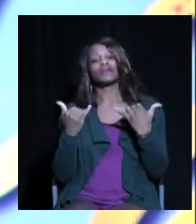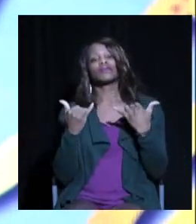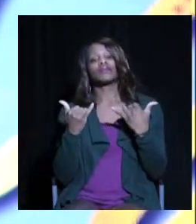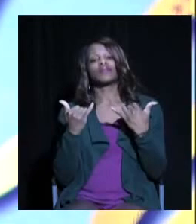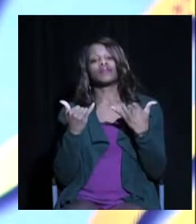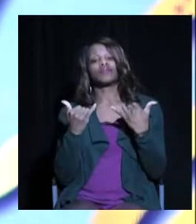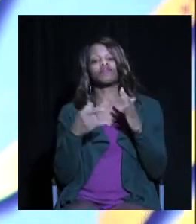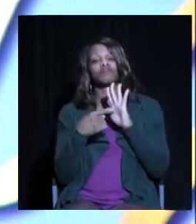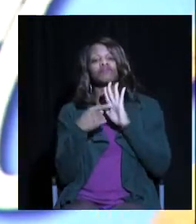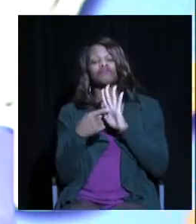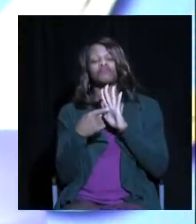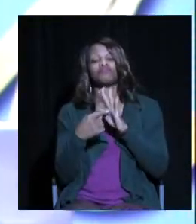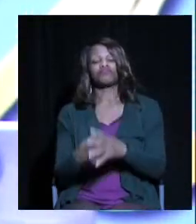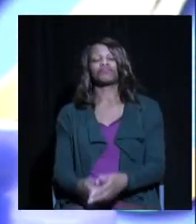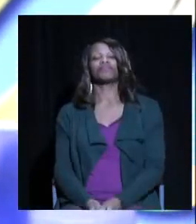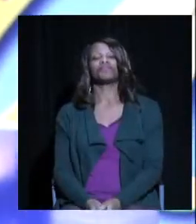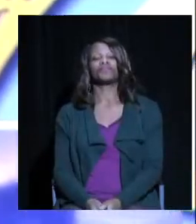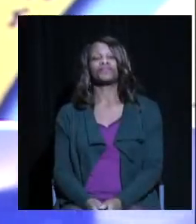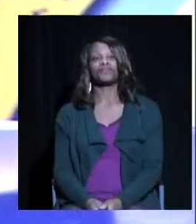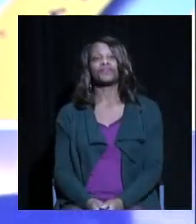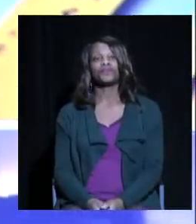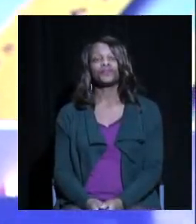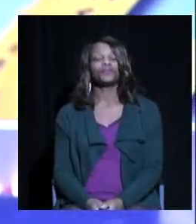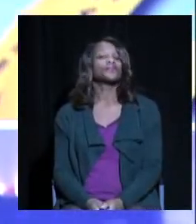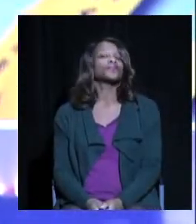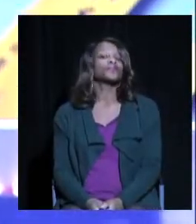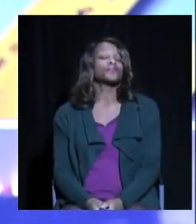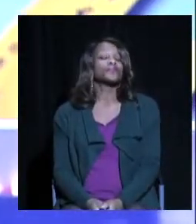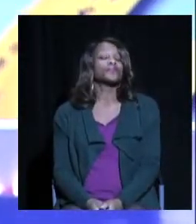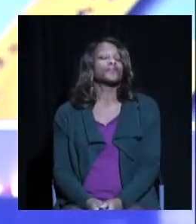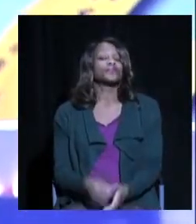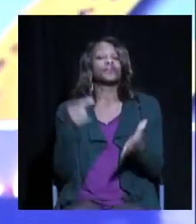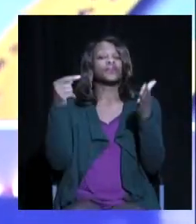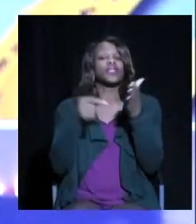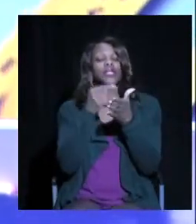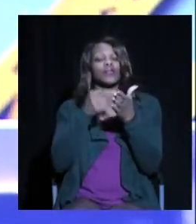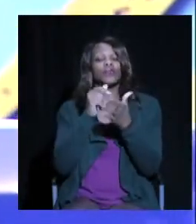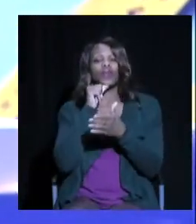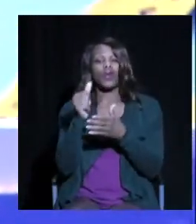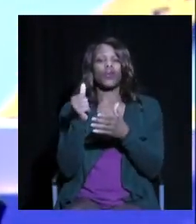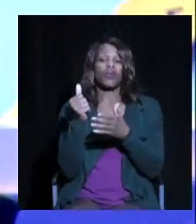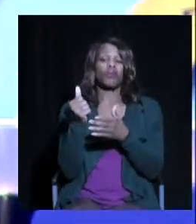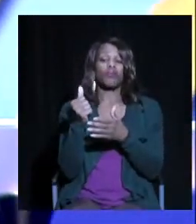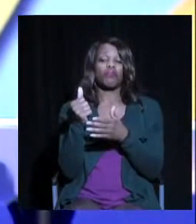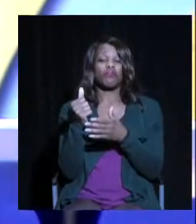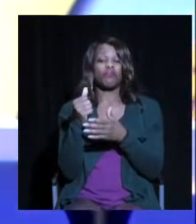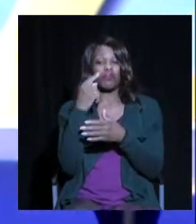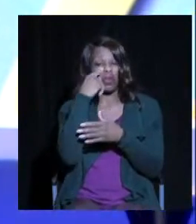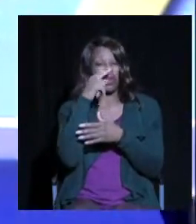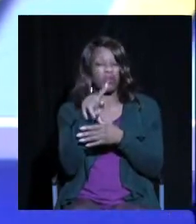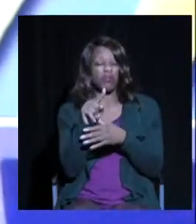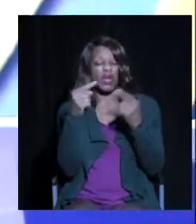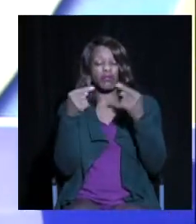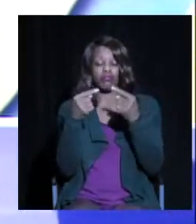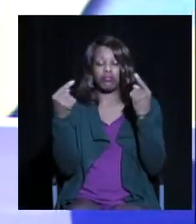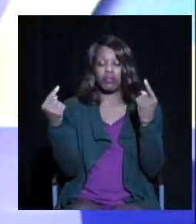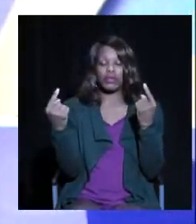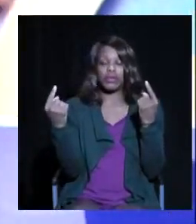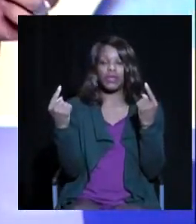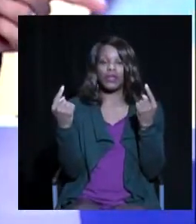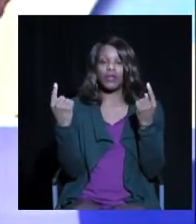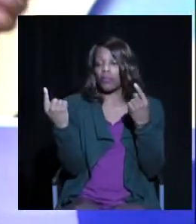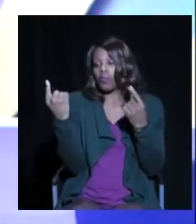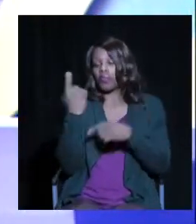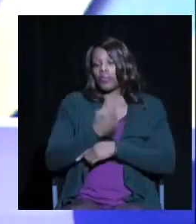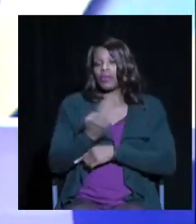one, sometimes we don't mind opposing somebody because we figure one day I may overcome